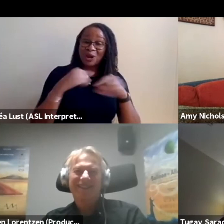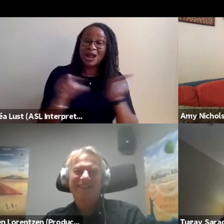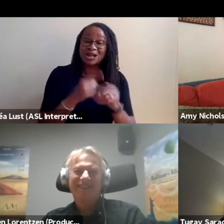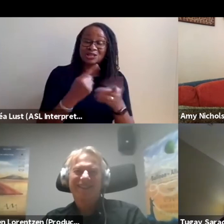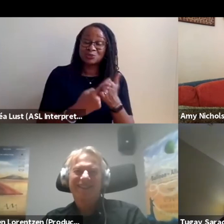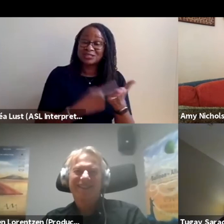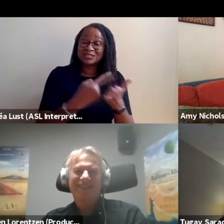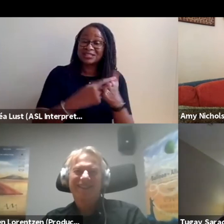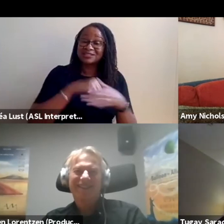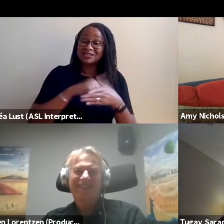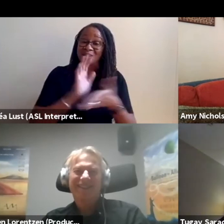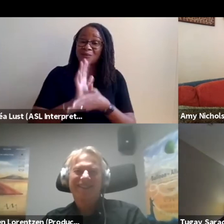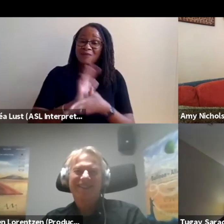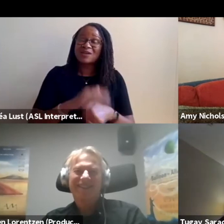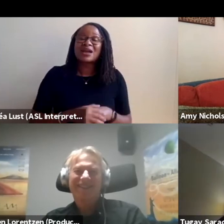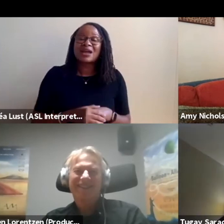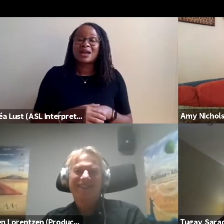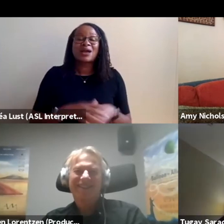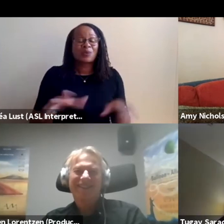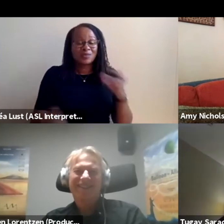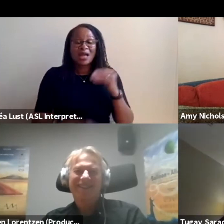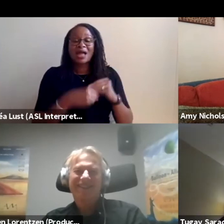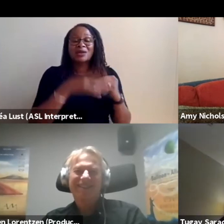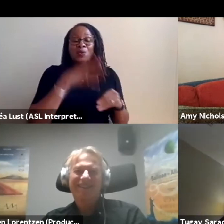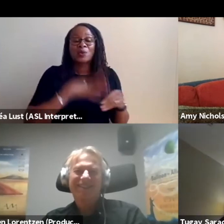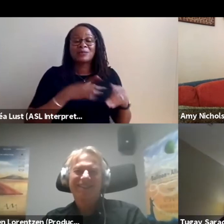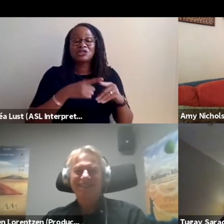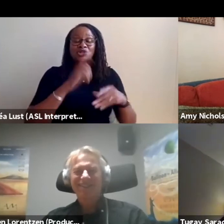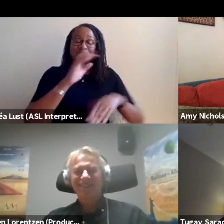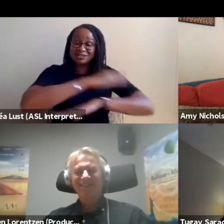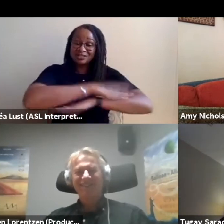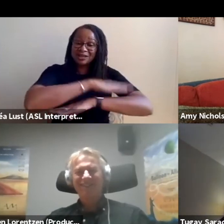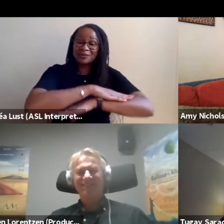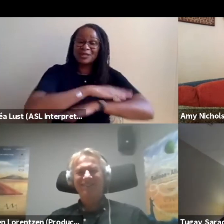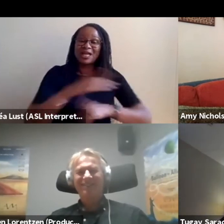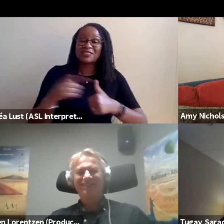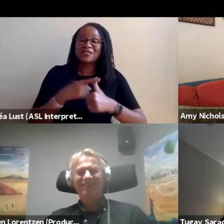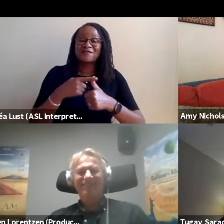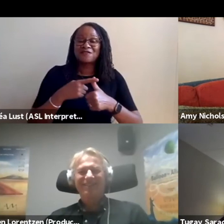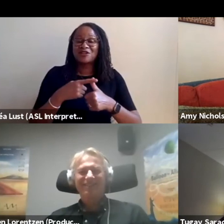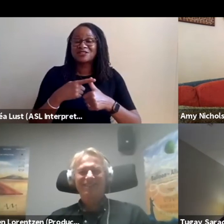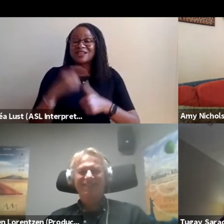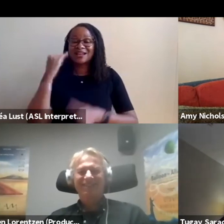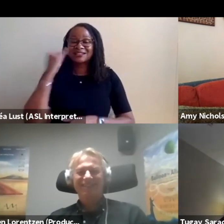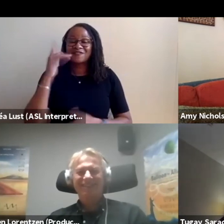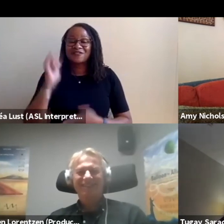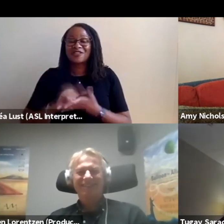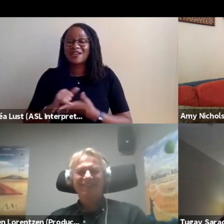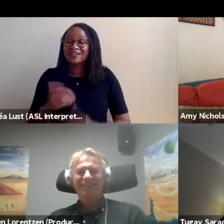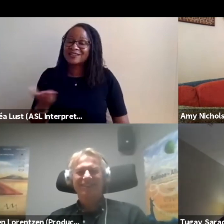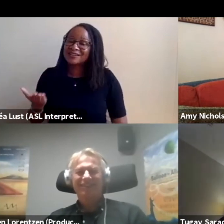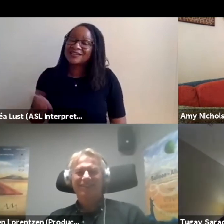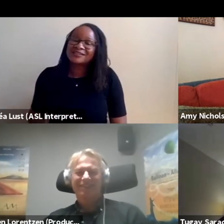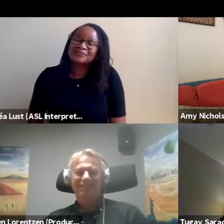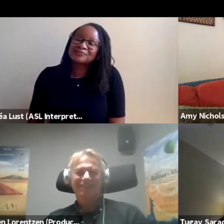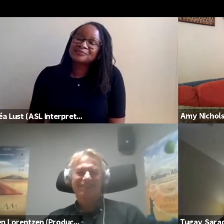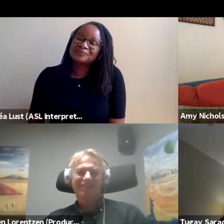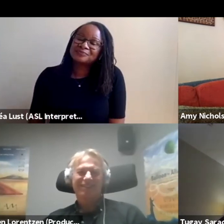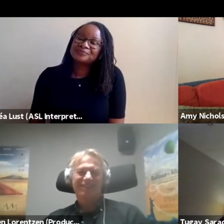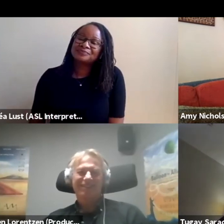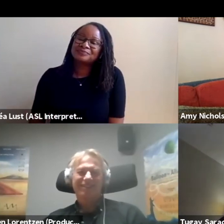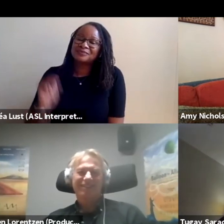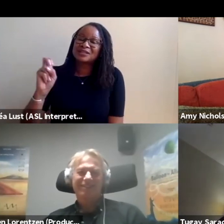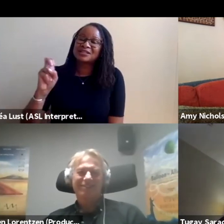was had as the first idea. Maybe you can tell that. Sure. Actually, at